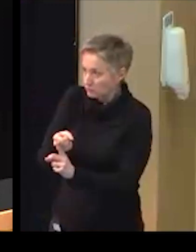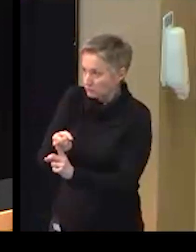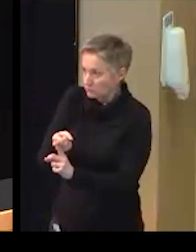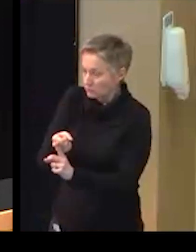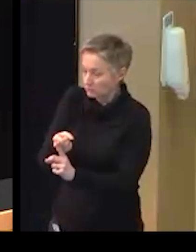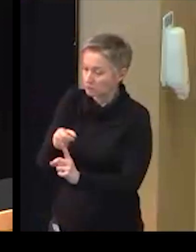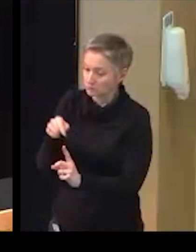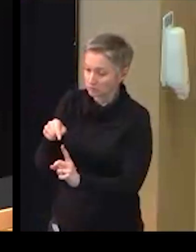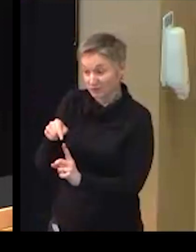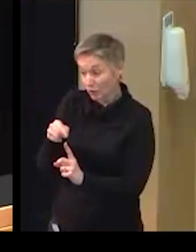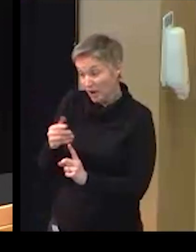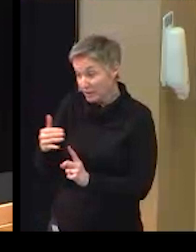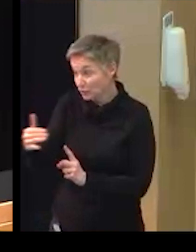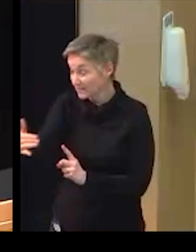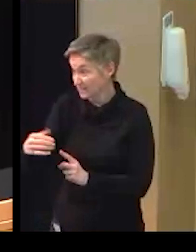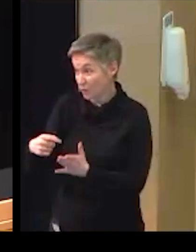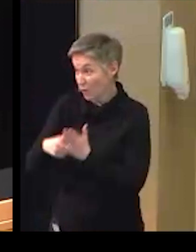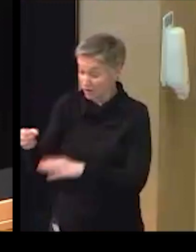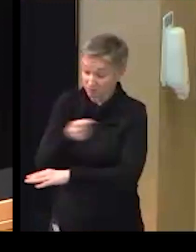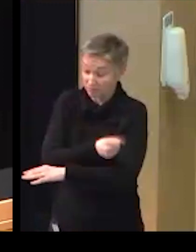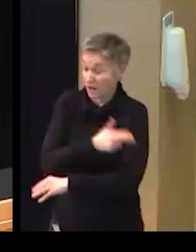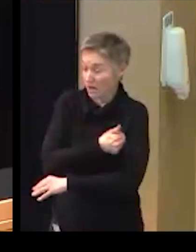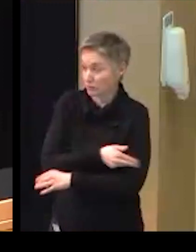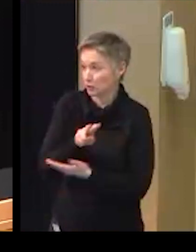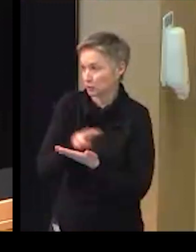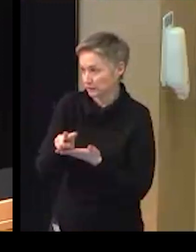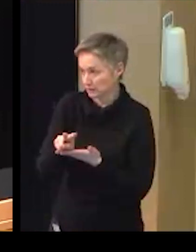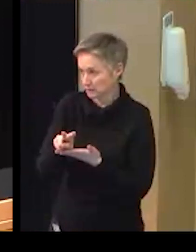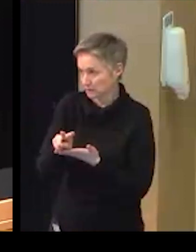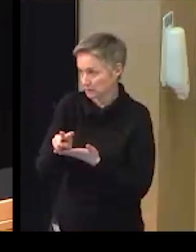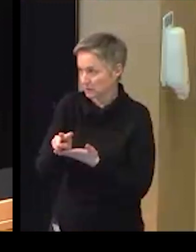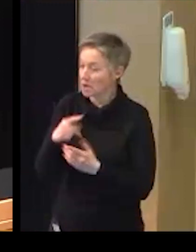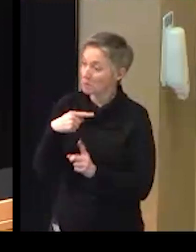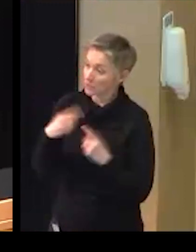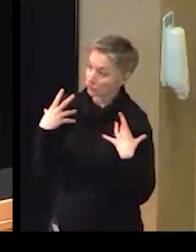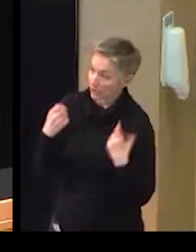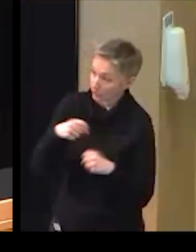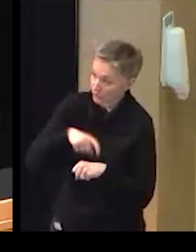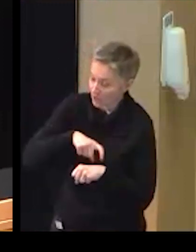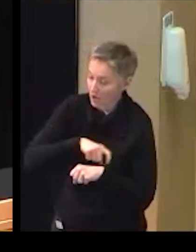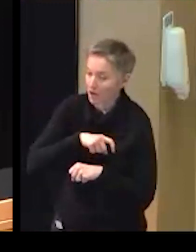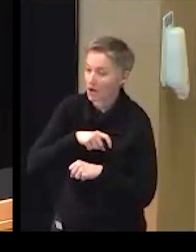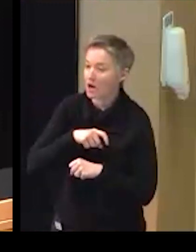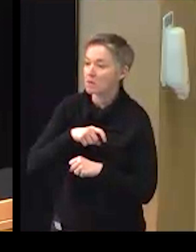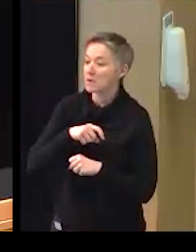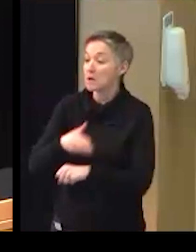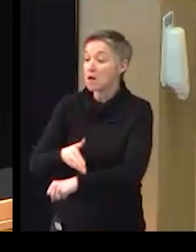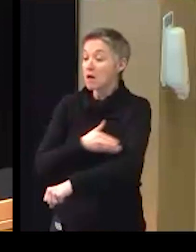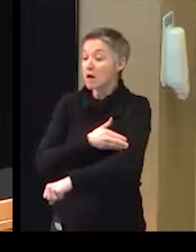that required eventually 2 weeks hospitalization, some recovery, some